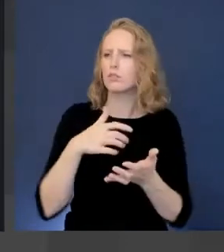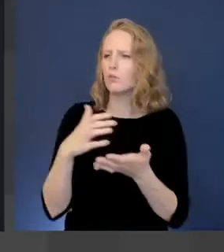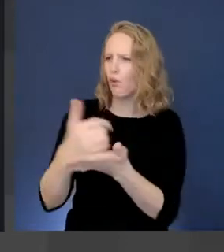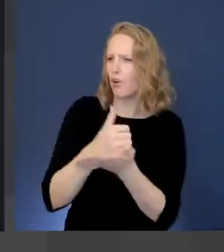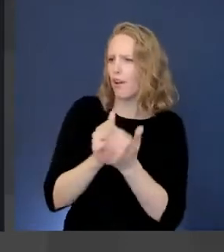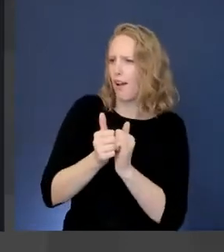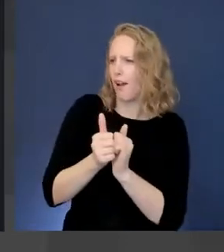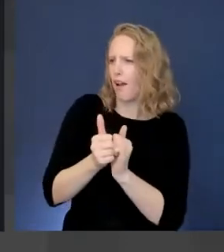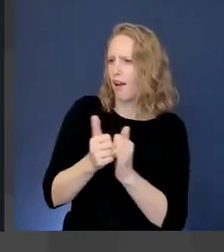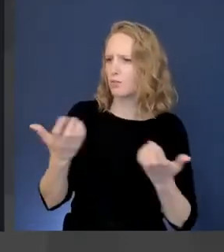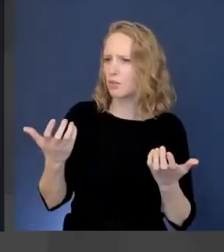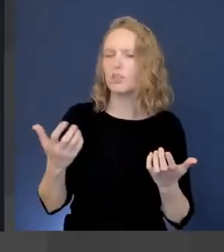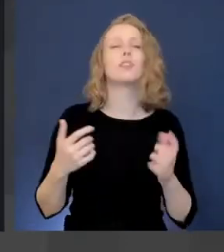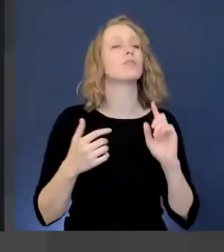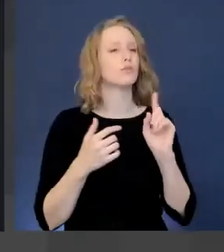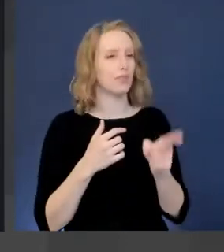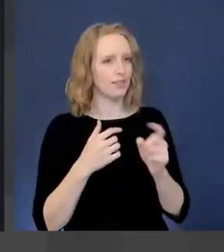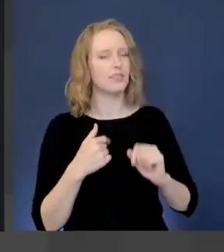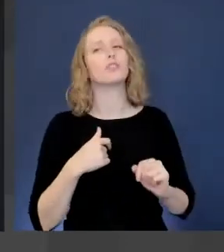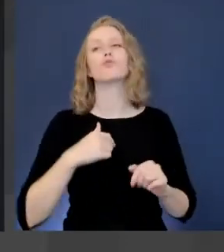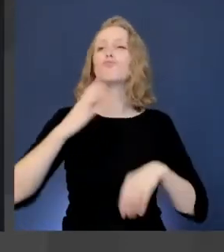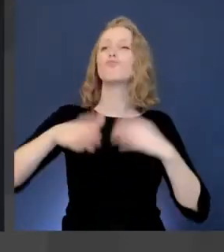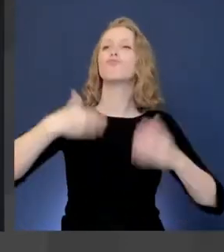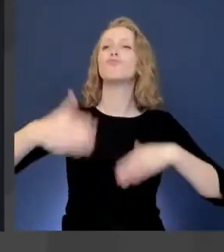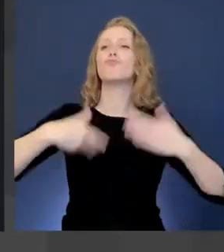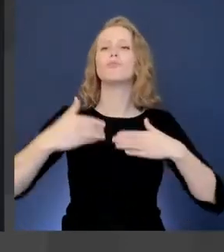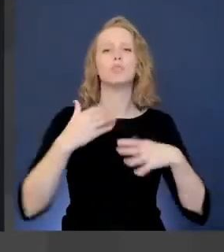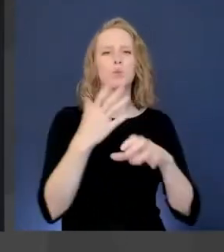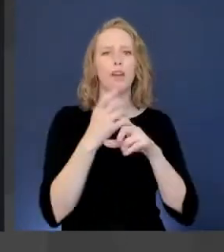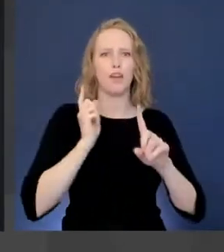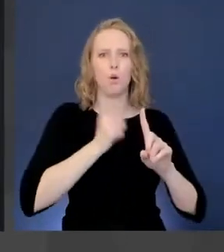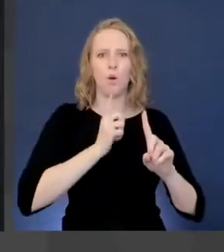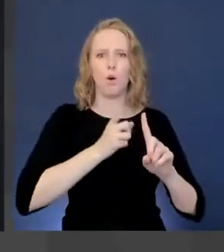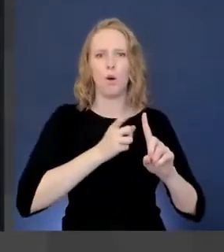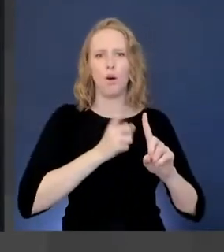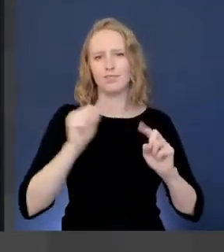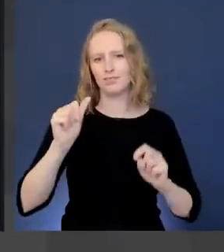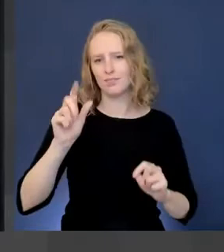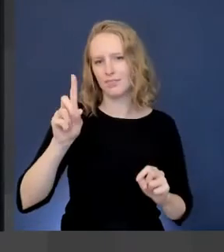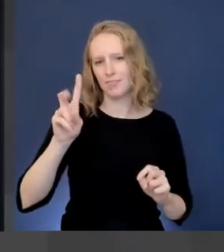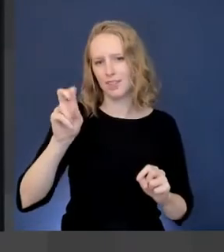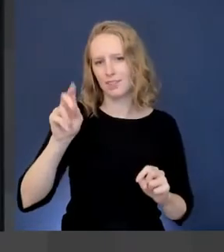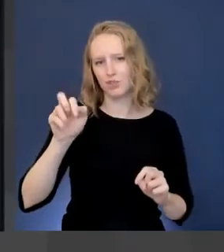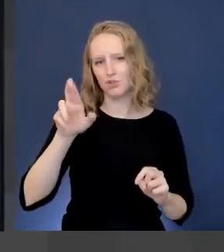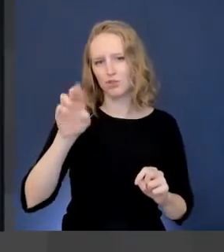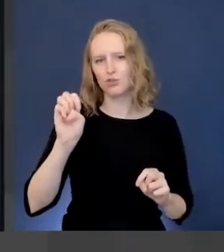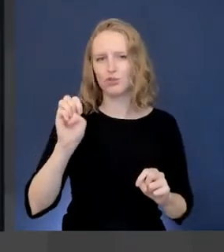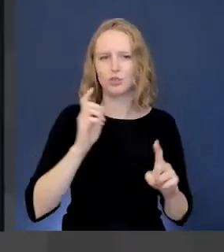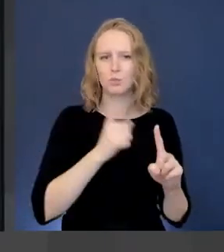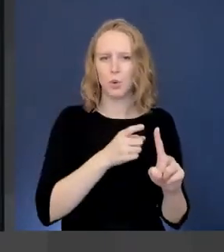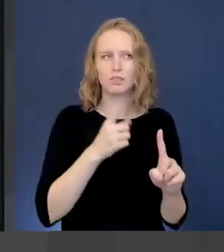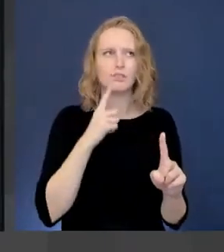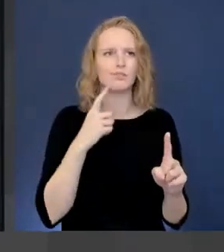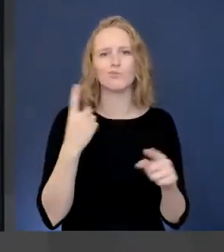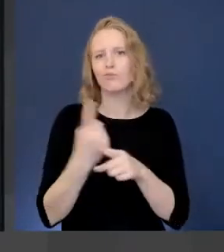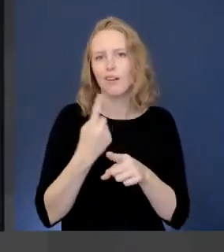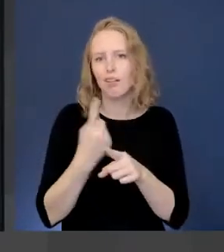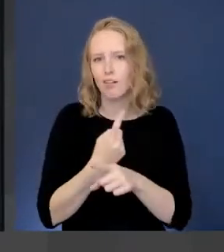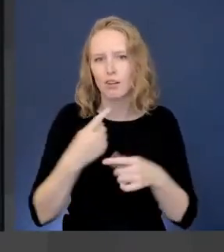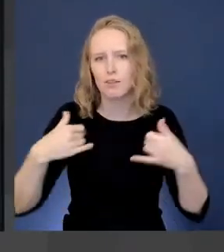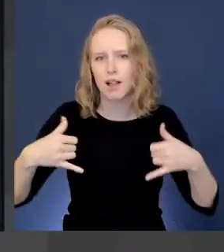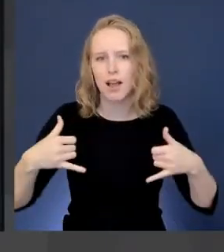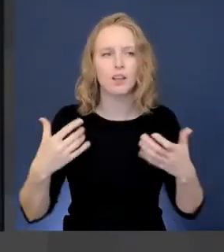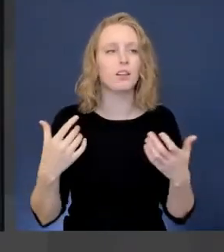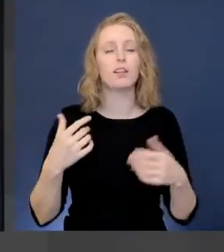able to get adventure points all throughout the game, meaning that doing the regular stuff you do, you'll get them. Like, say you beat a